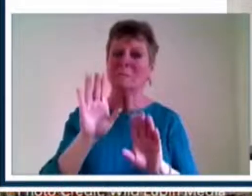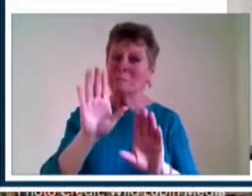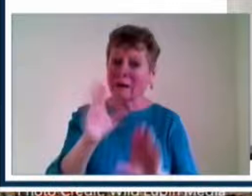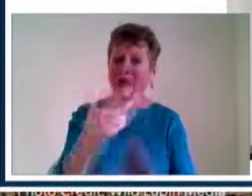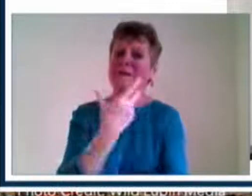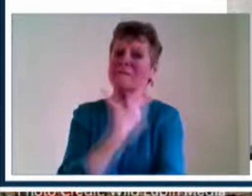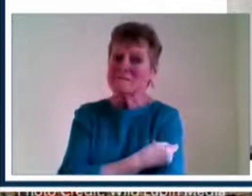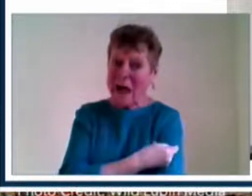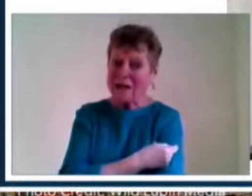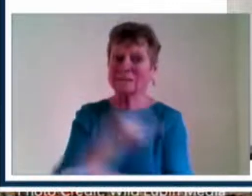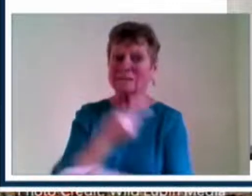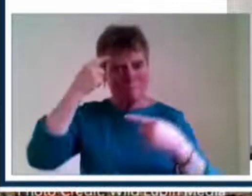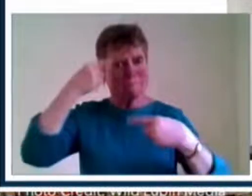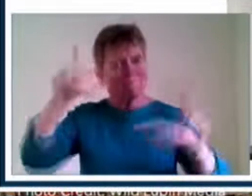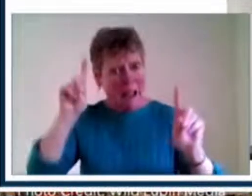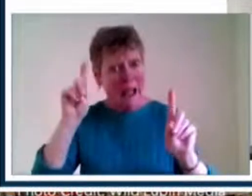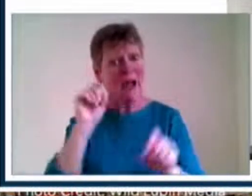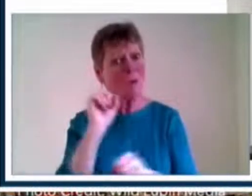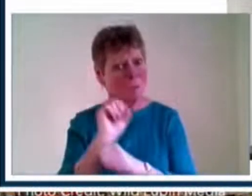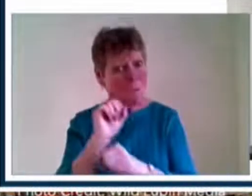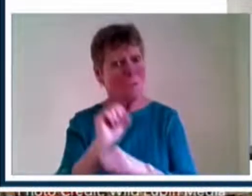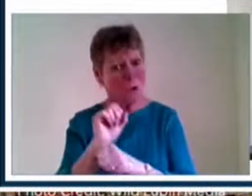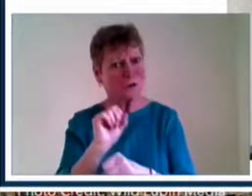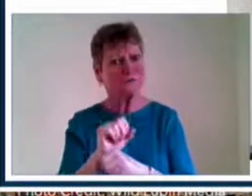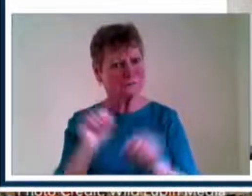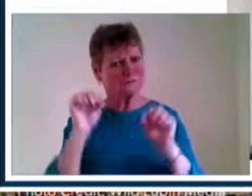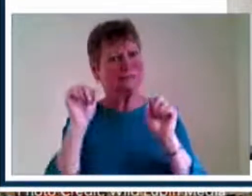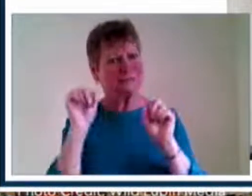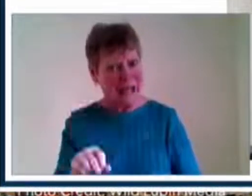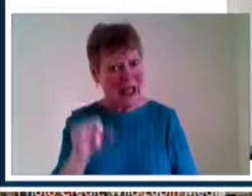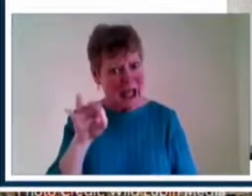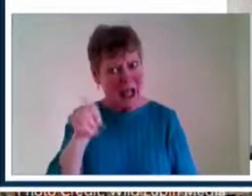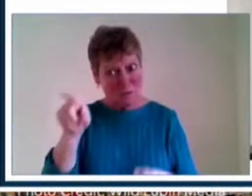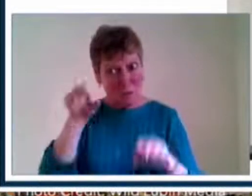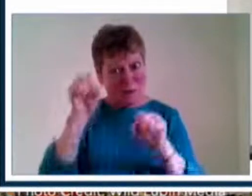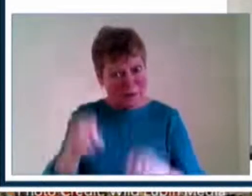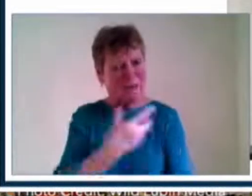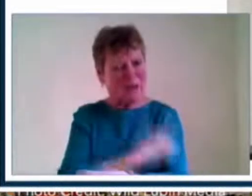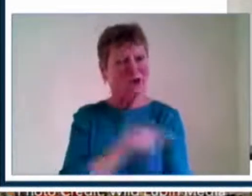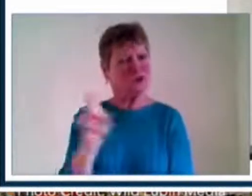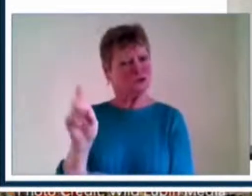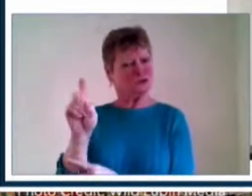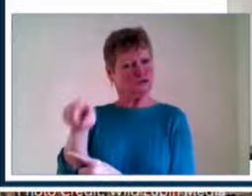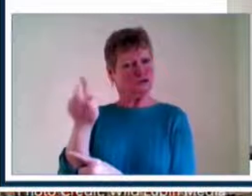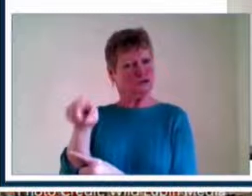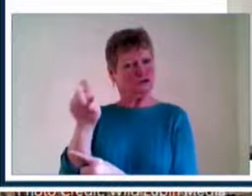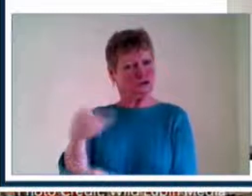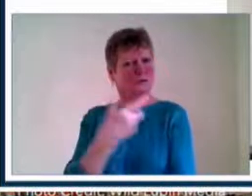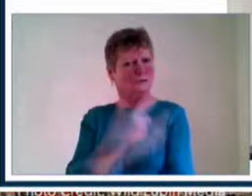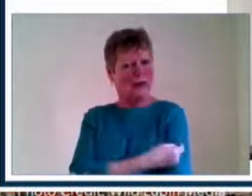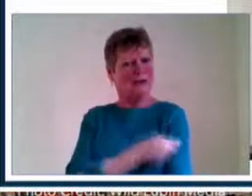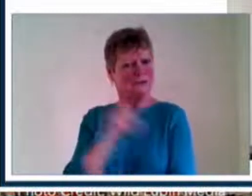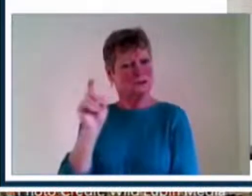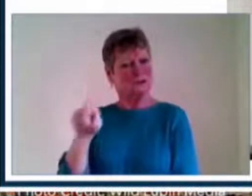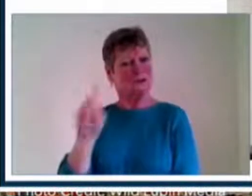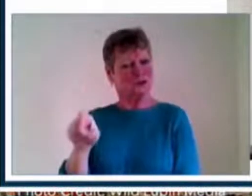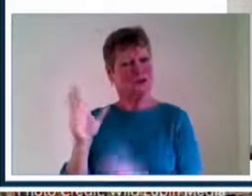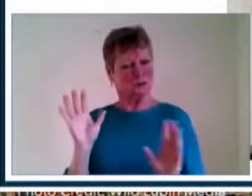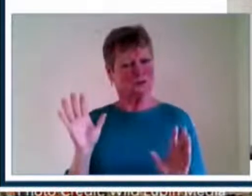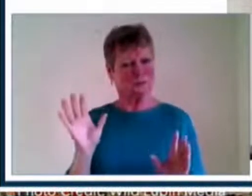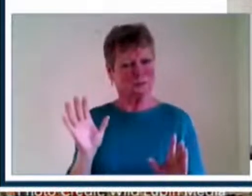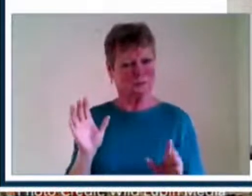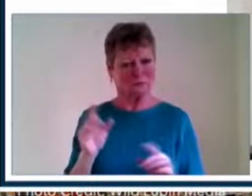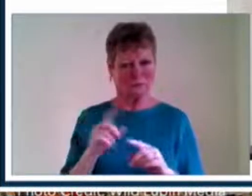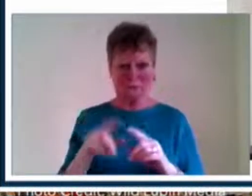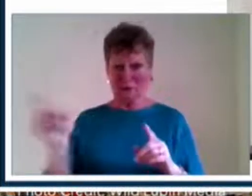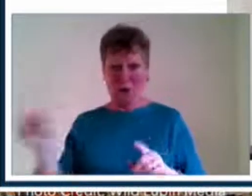effective. Those that can get vaccinated should get vaccinated. That's the way. That's the path forward. The path forward does not involve